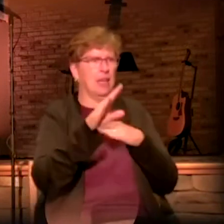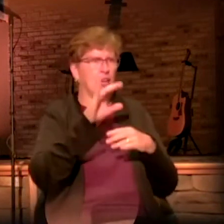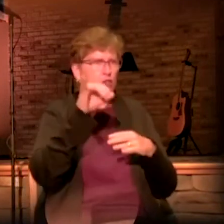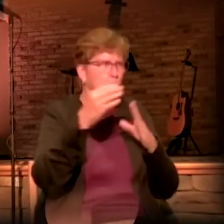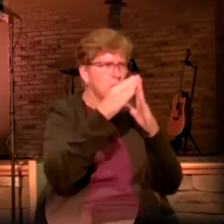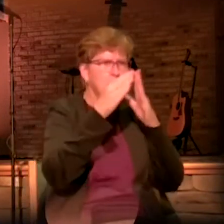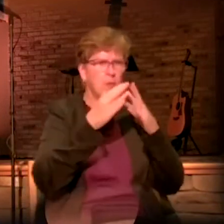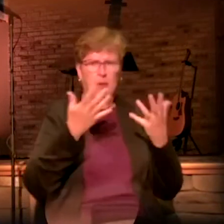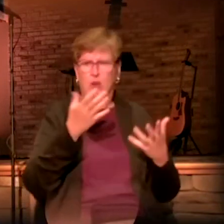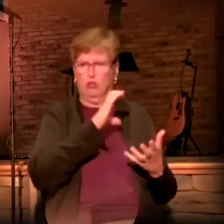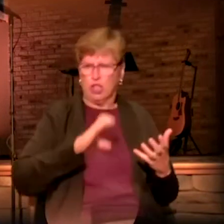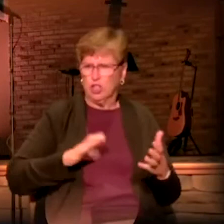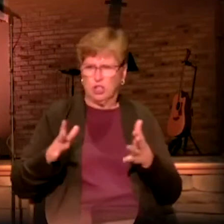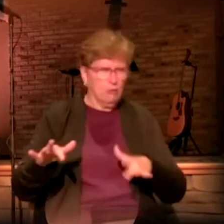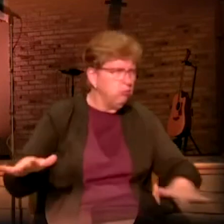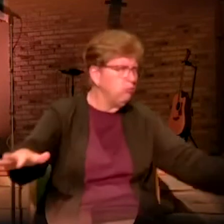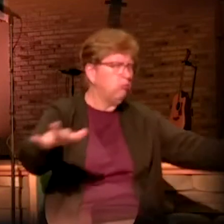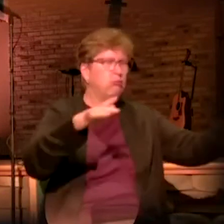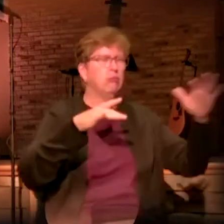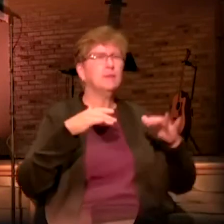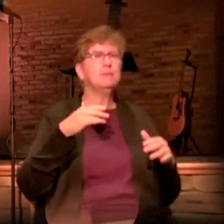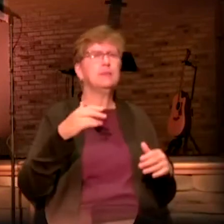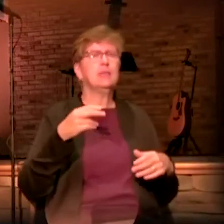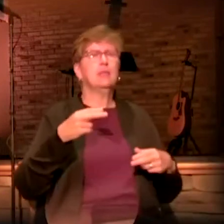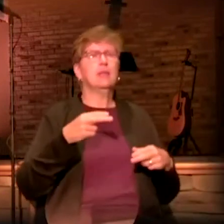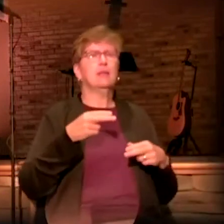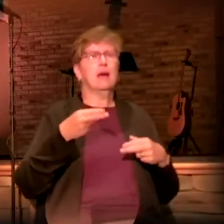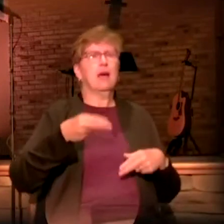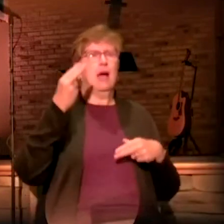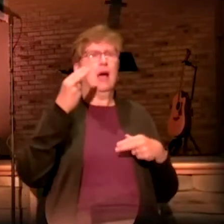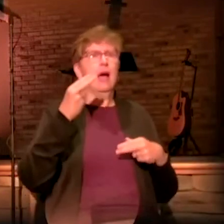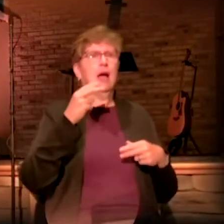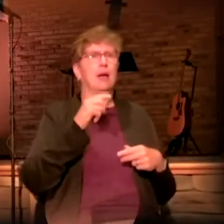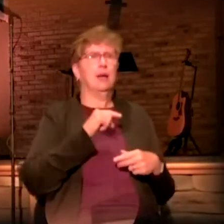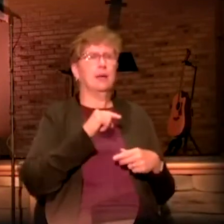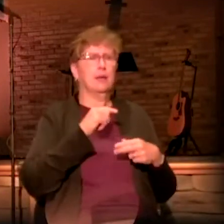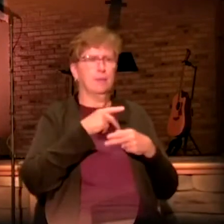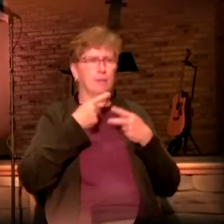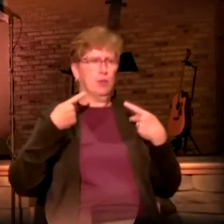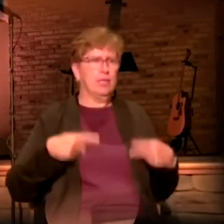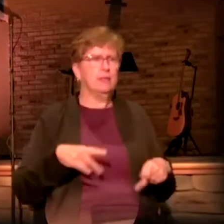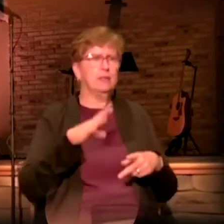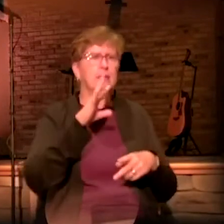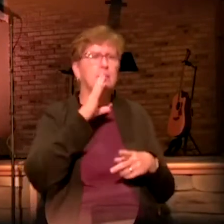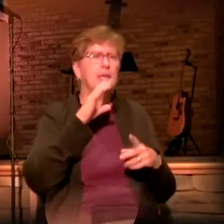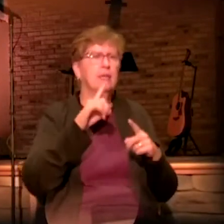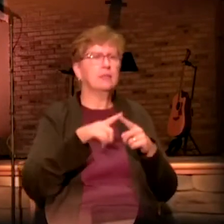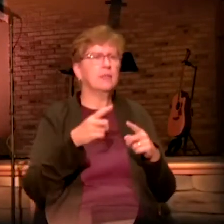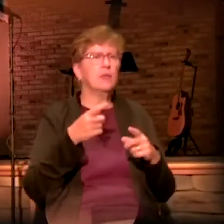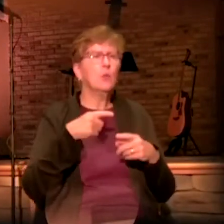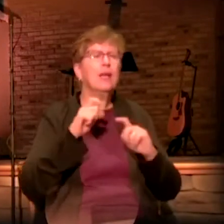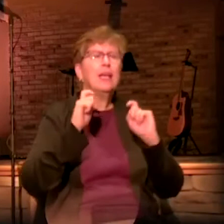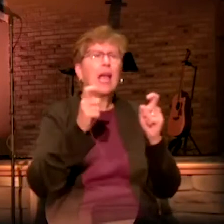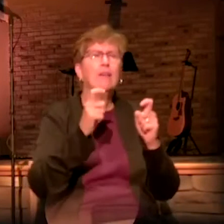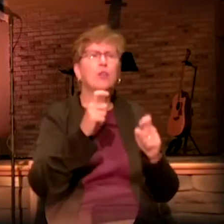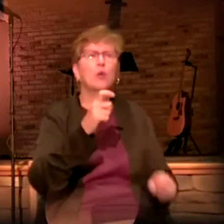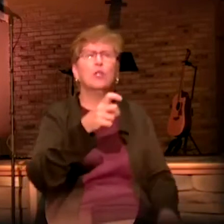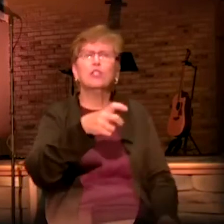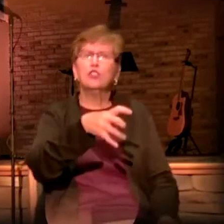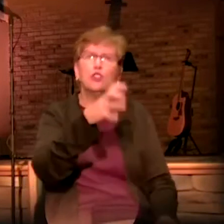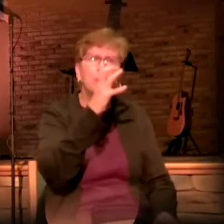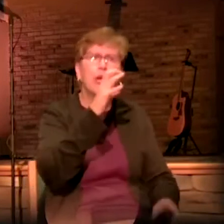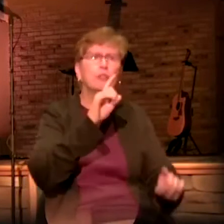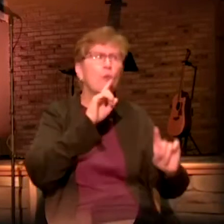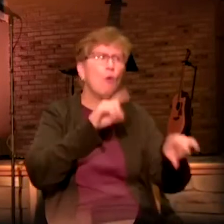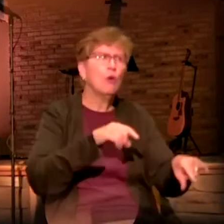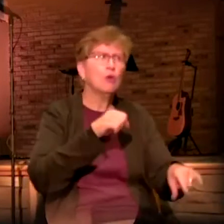Christians. And so the high priest, he speaks to the followers of Jesus, and he says, "We gave you strict orders not